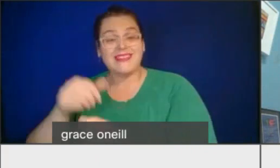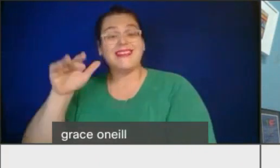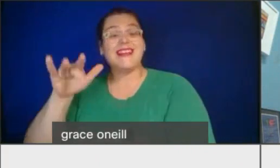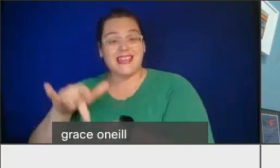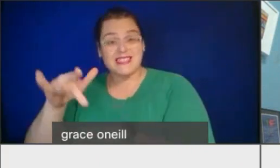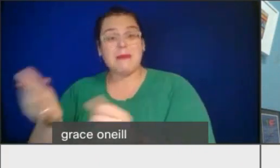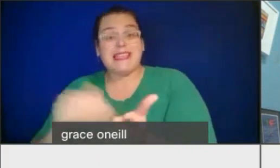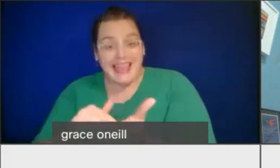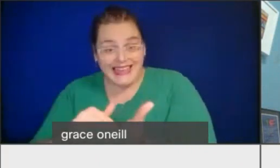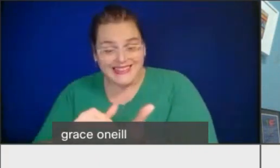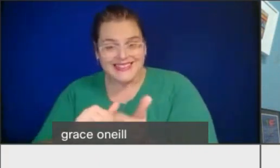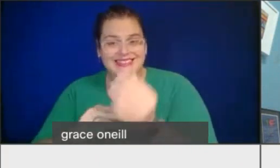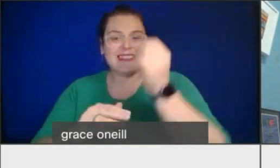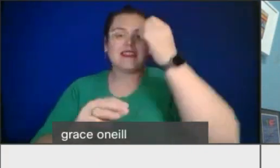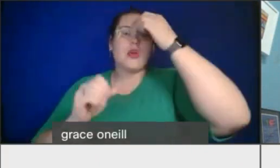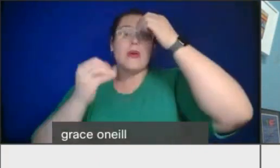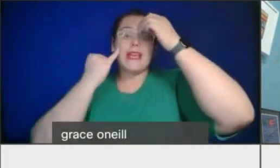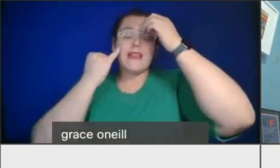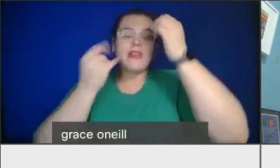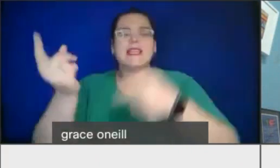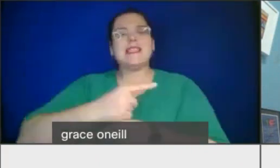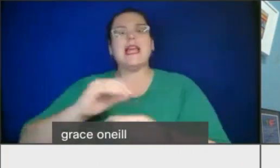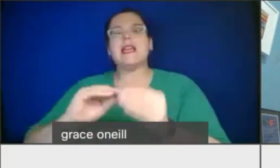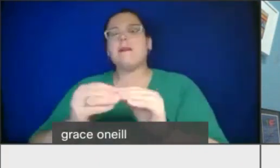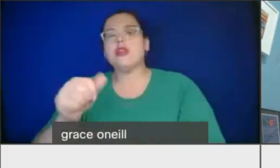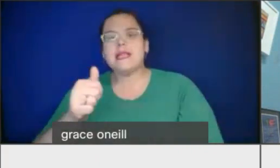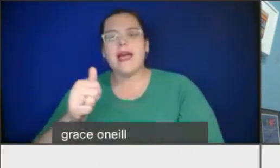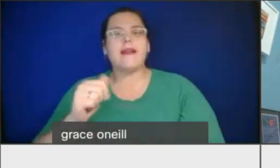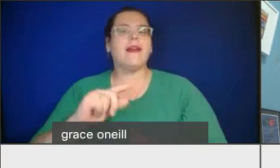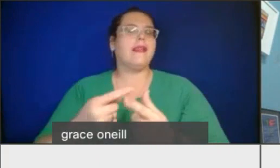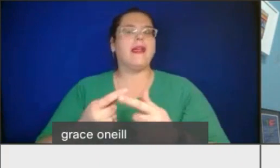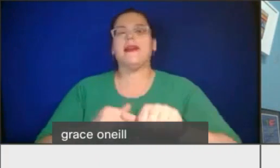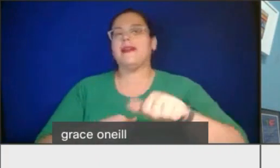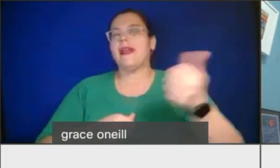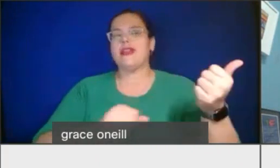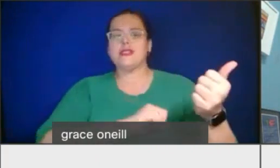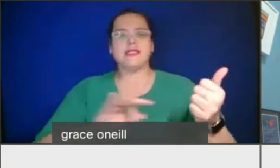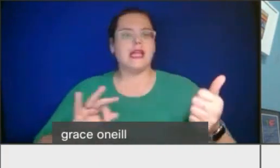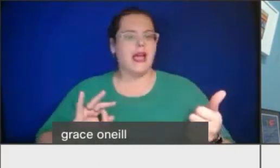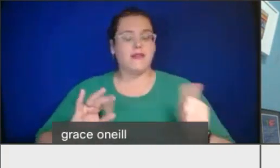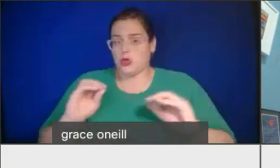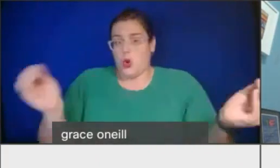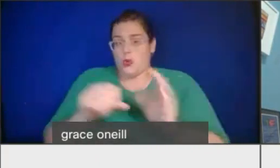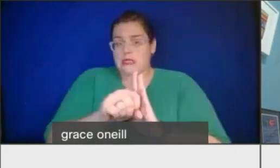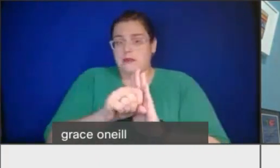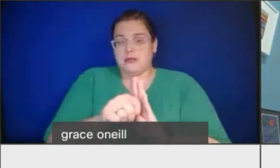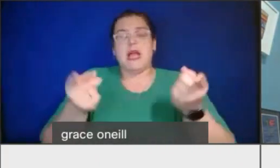10 of that quarantine, an asymptomatic staff then tests positive.